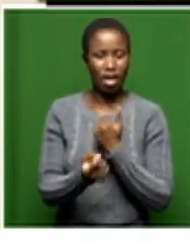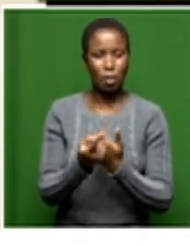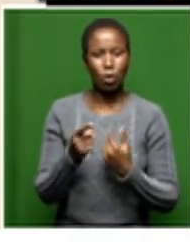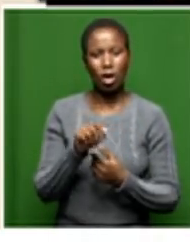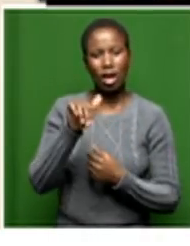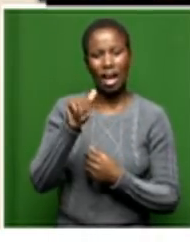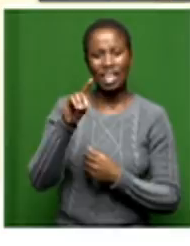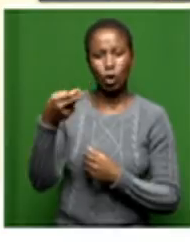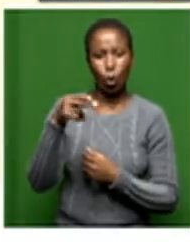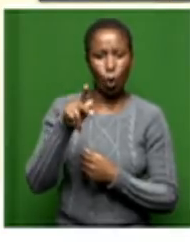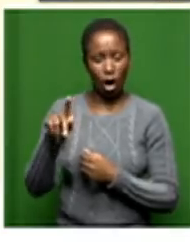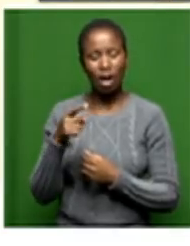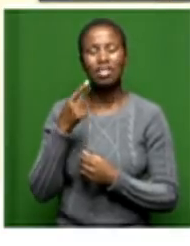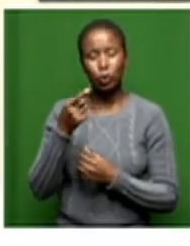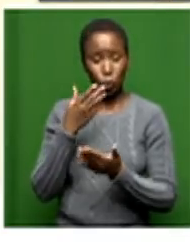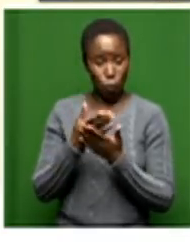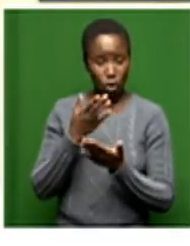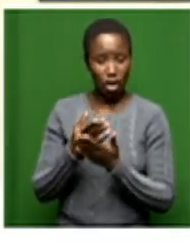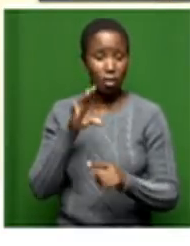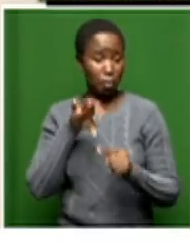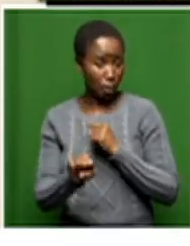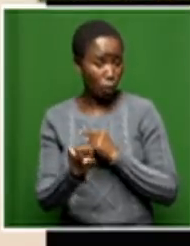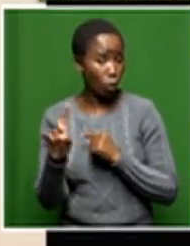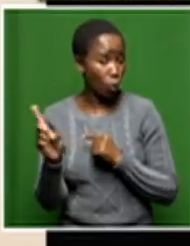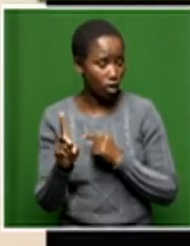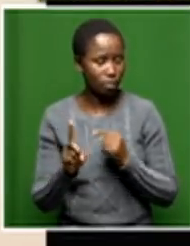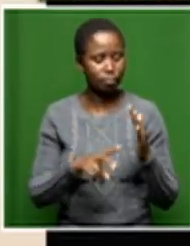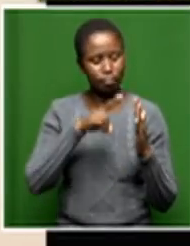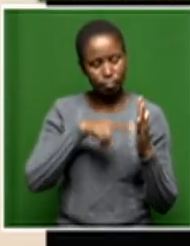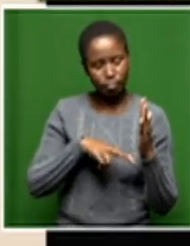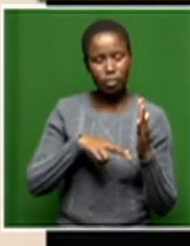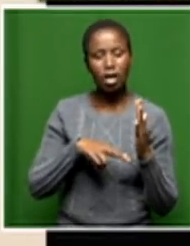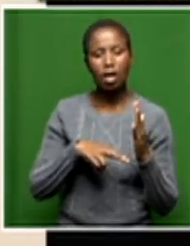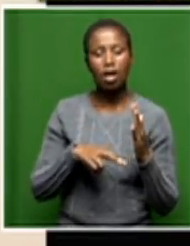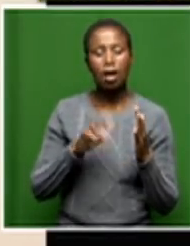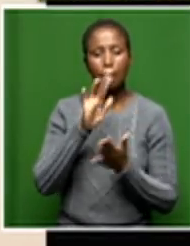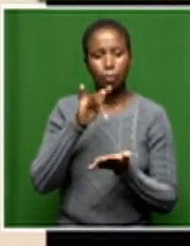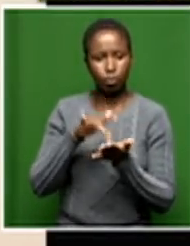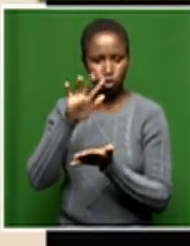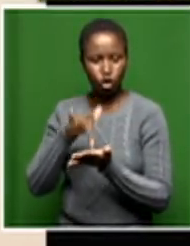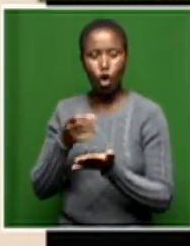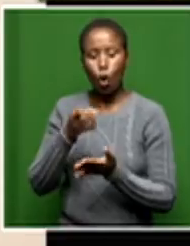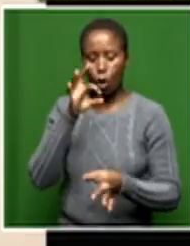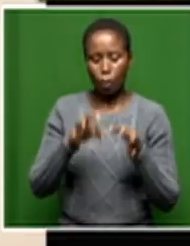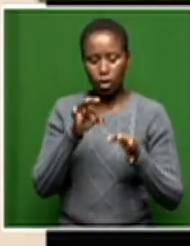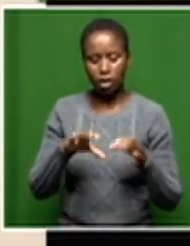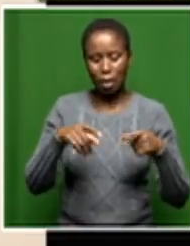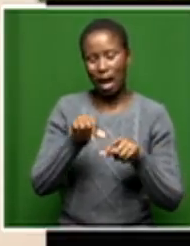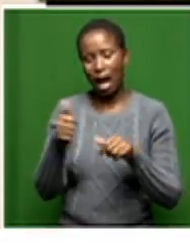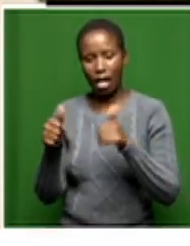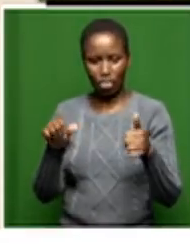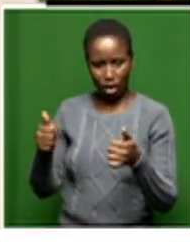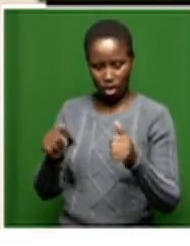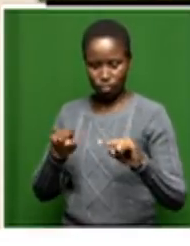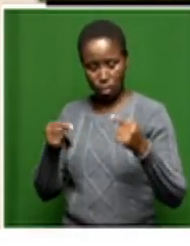past, many will be able to pick up the positions of opposition parties on those matters, the